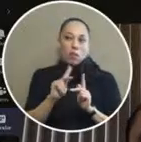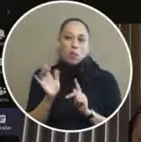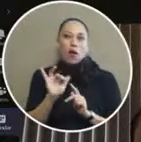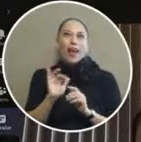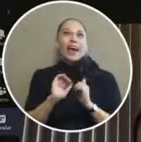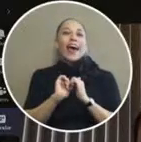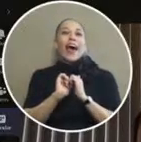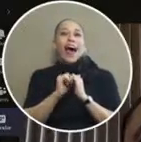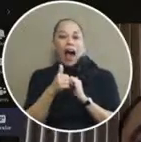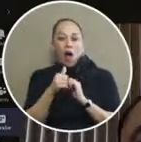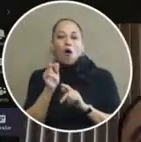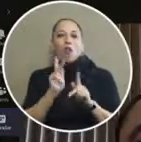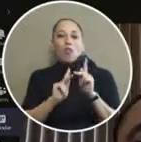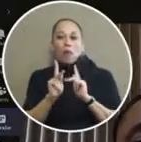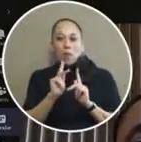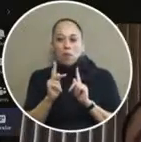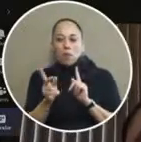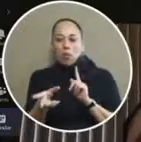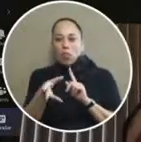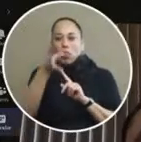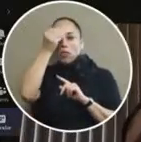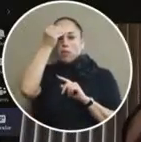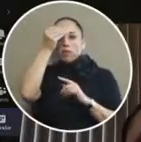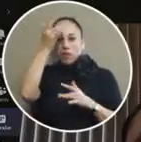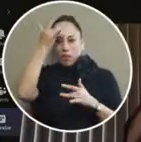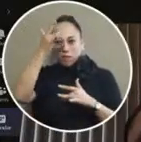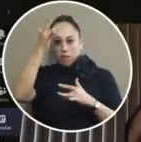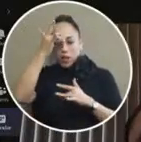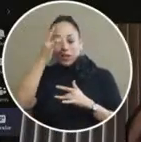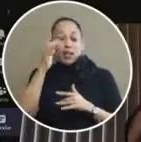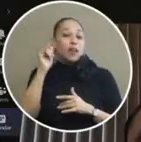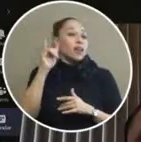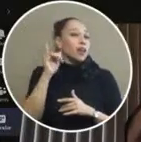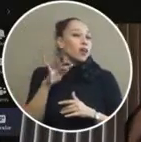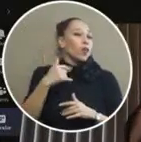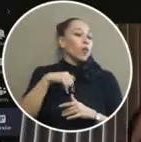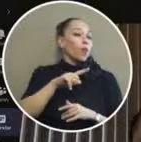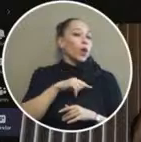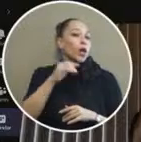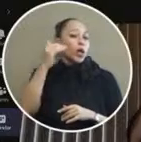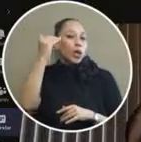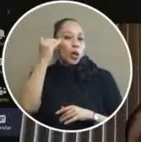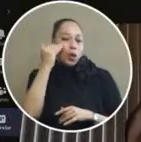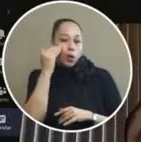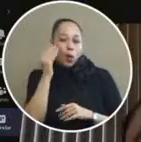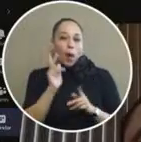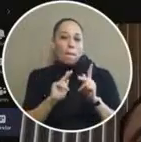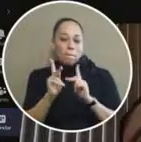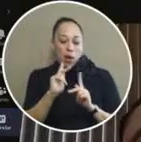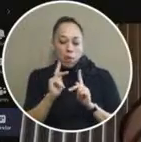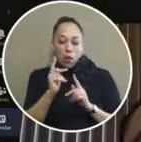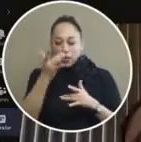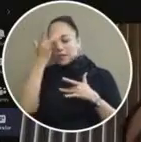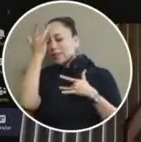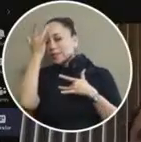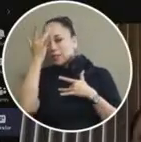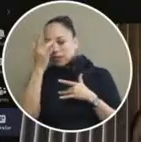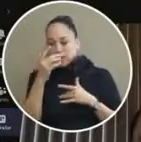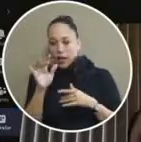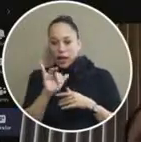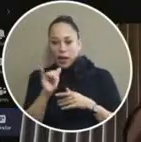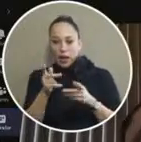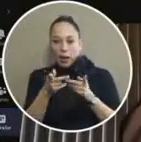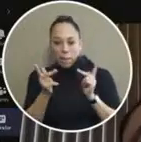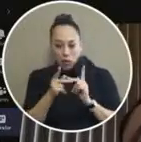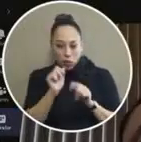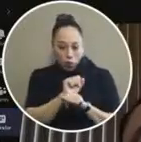how people are getting infected. So if we know that people are getting infected at places of